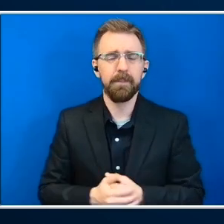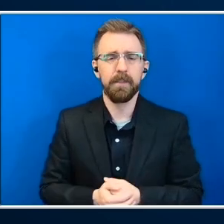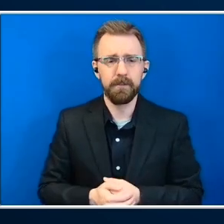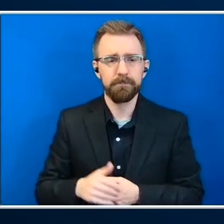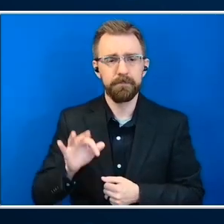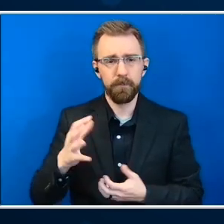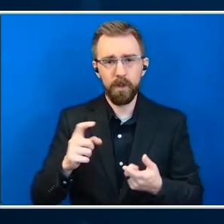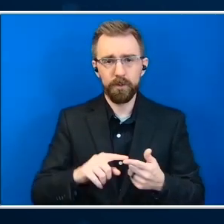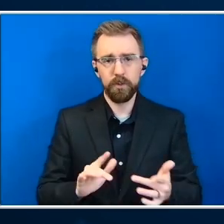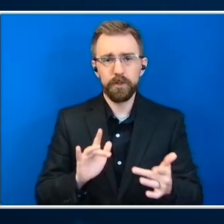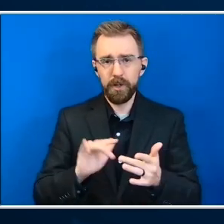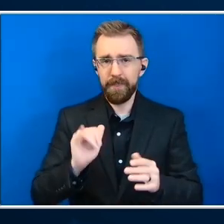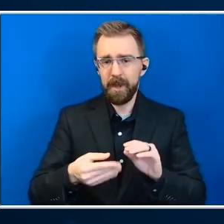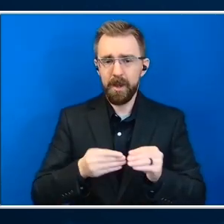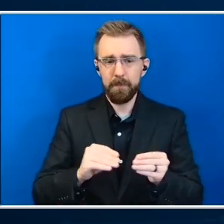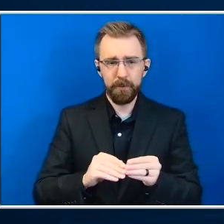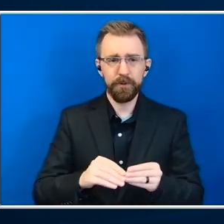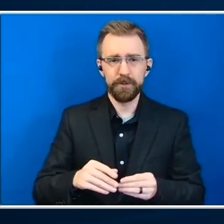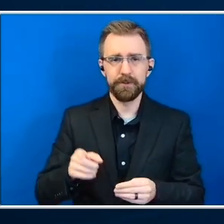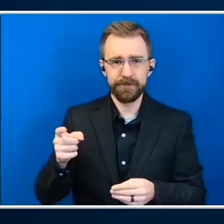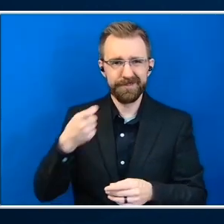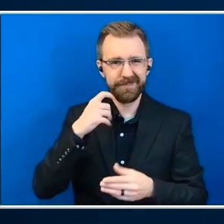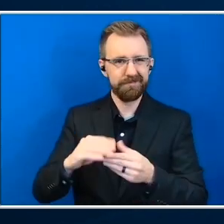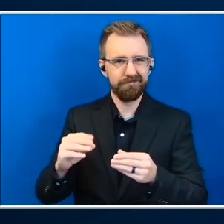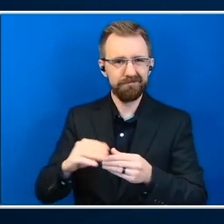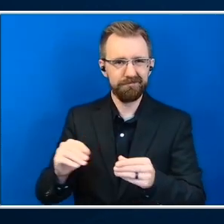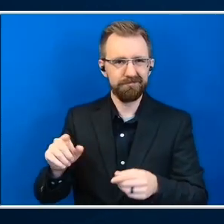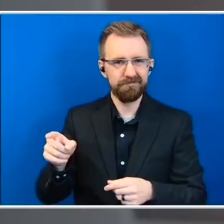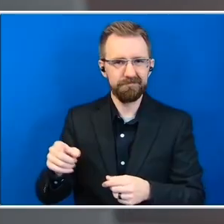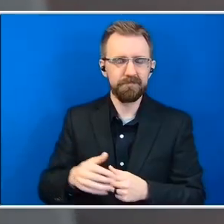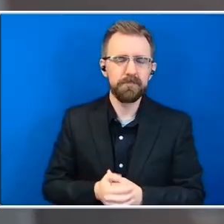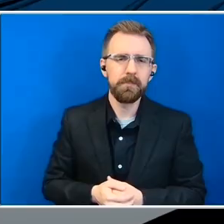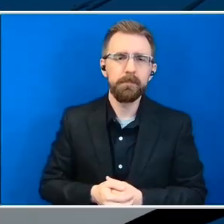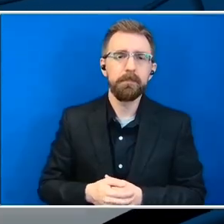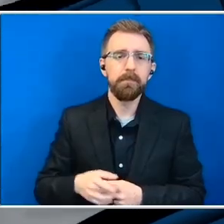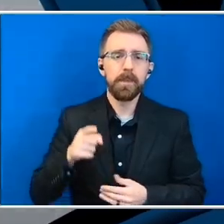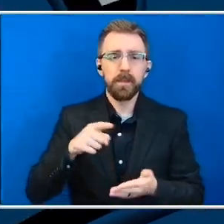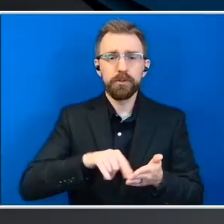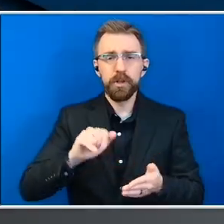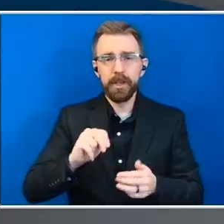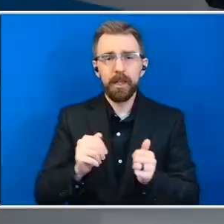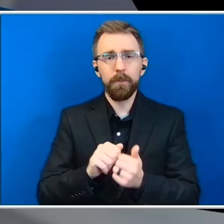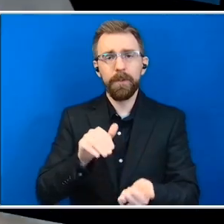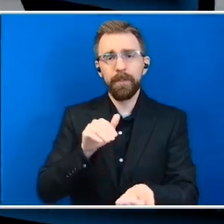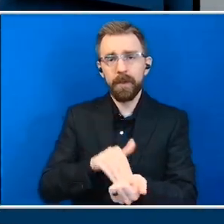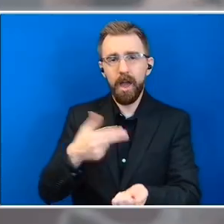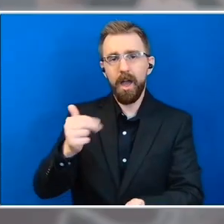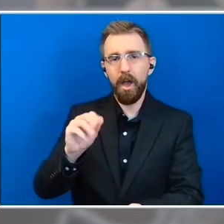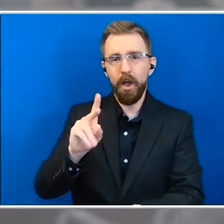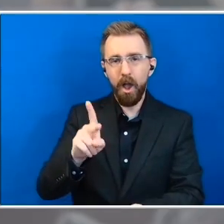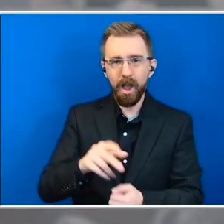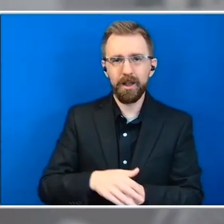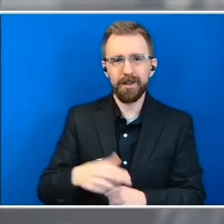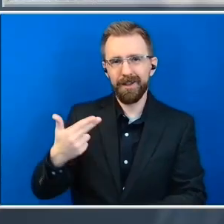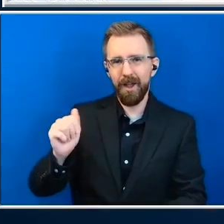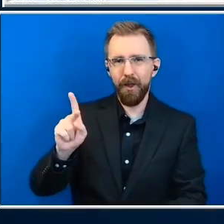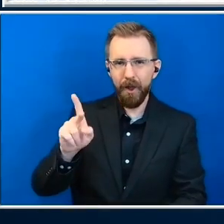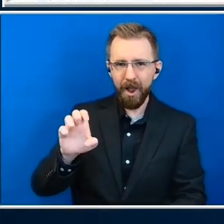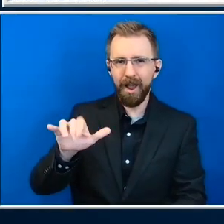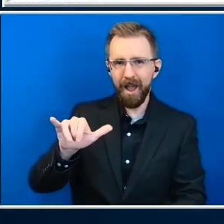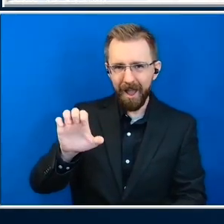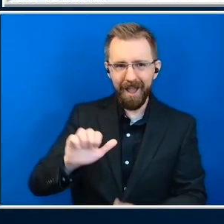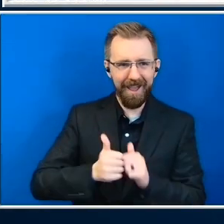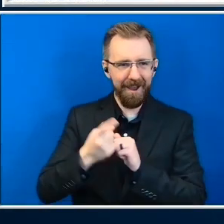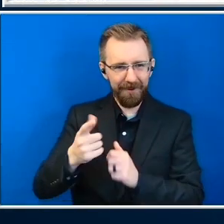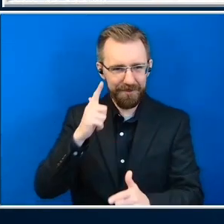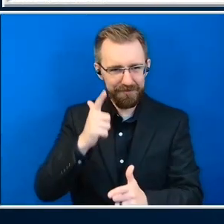about 588-2899, awesome. All right, let's check in with Doc Hawk for just a moment. Hawkeye, how are you, bro? Listen, what